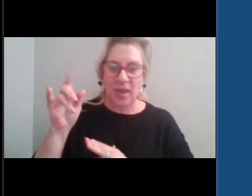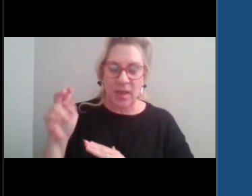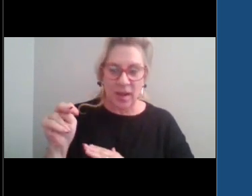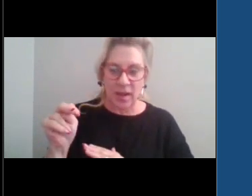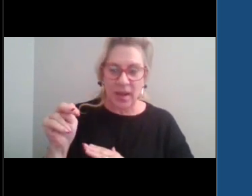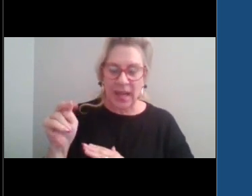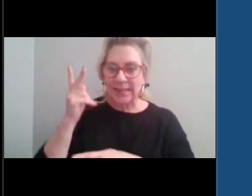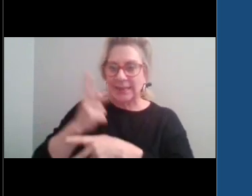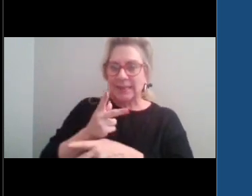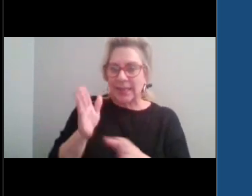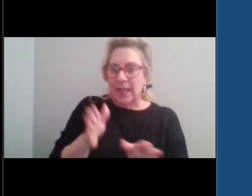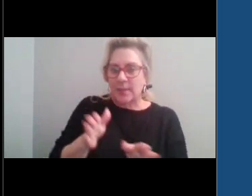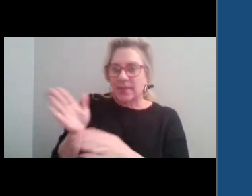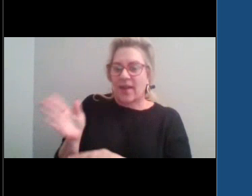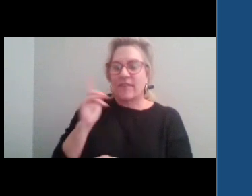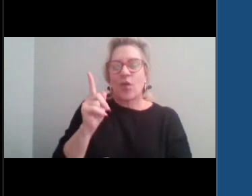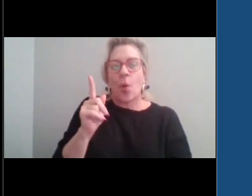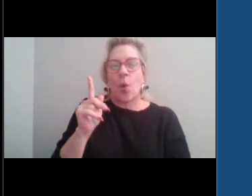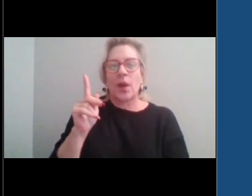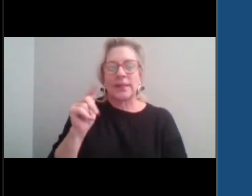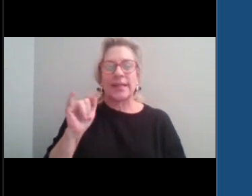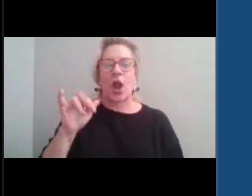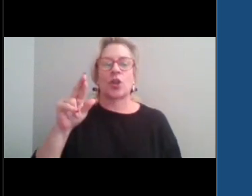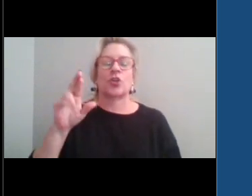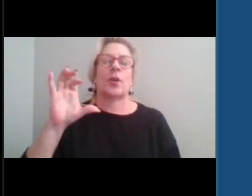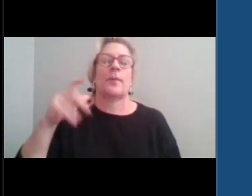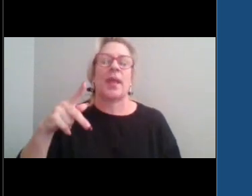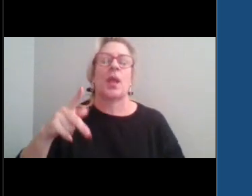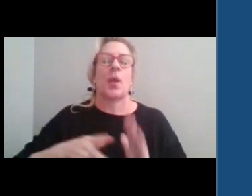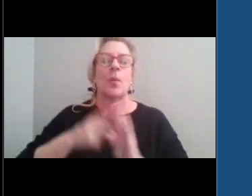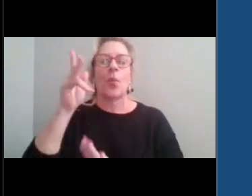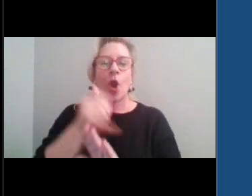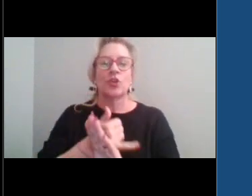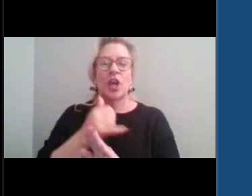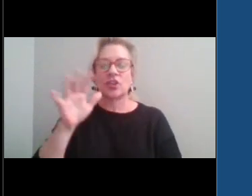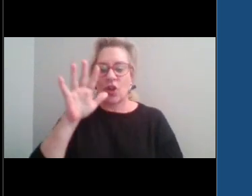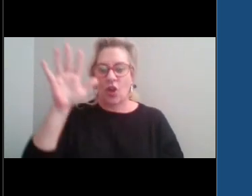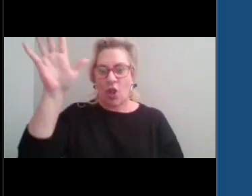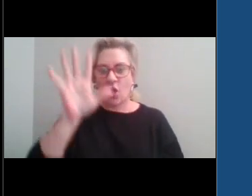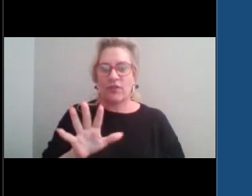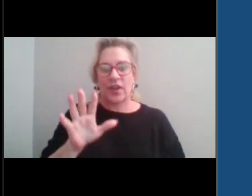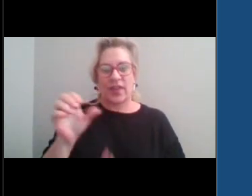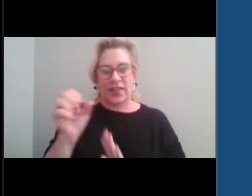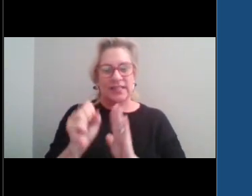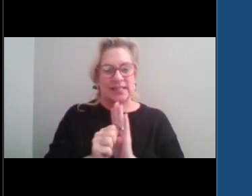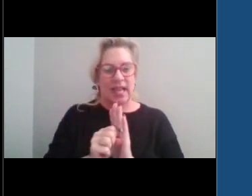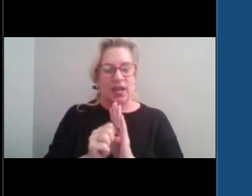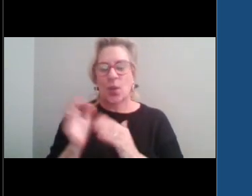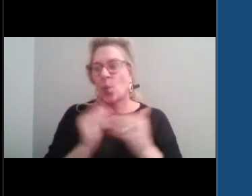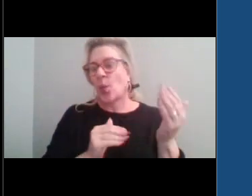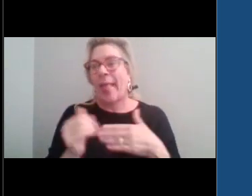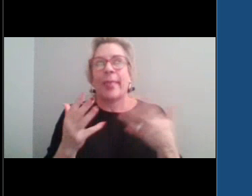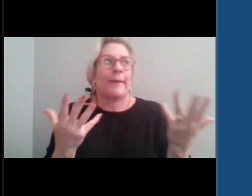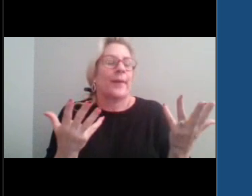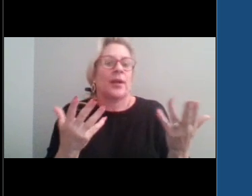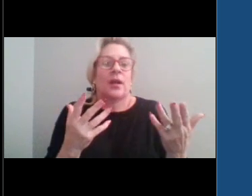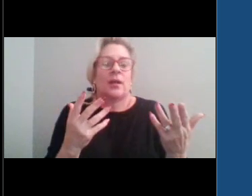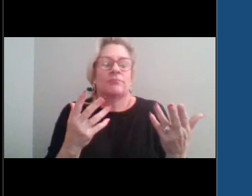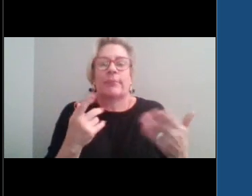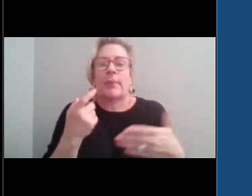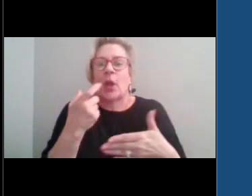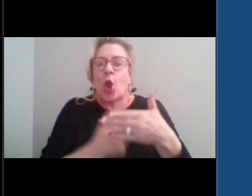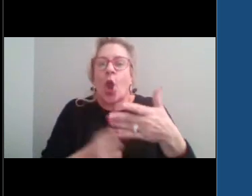for existing TRCP projects across the state for one reason or another, whether it be cost-related